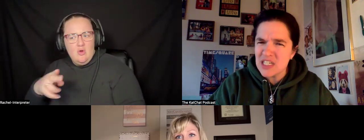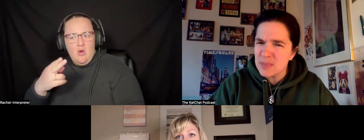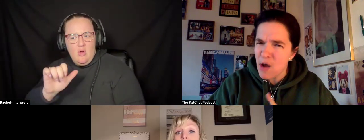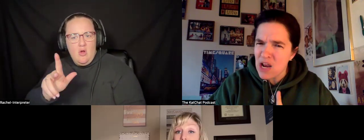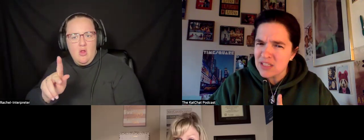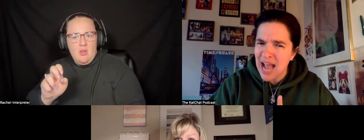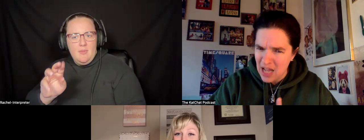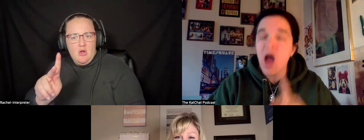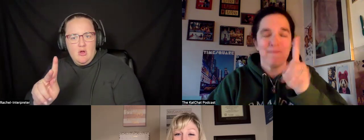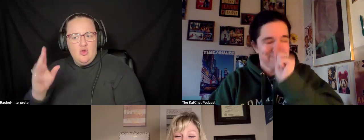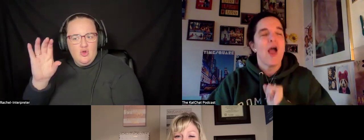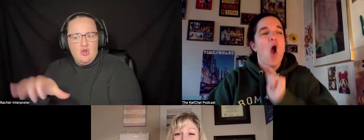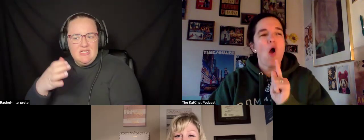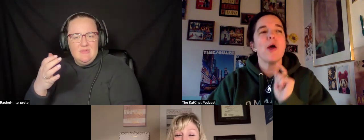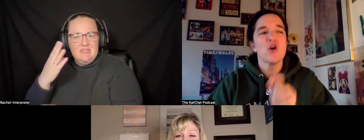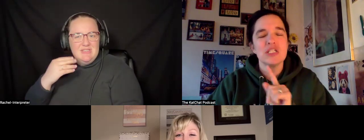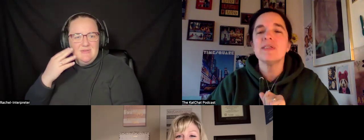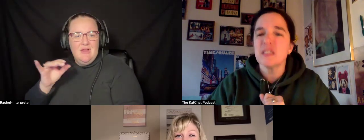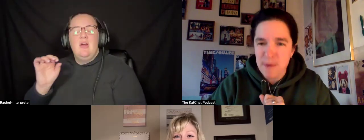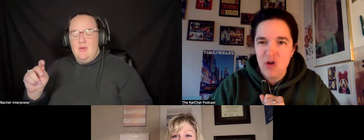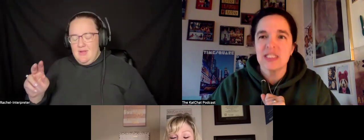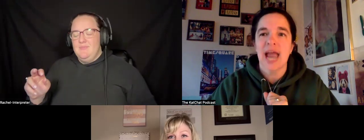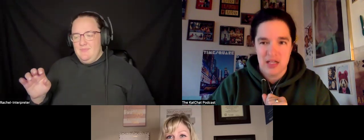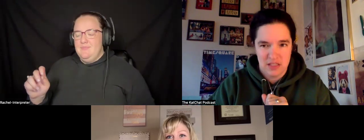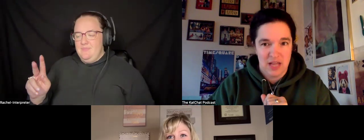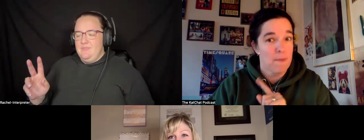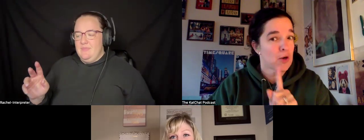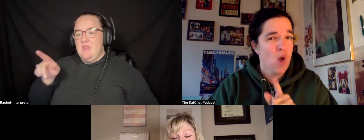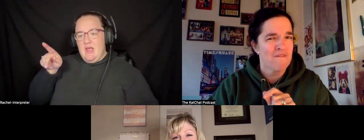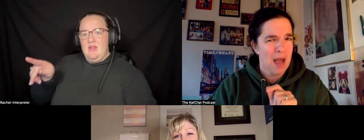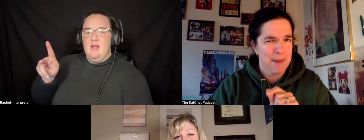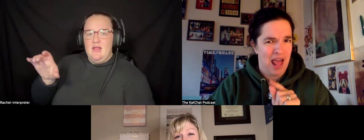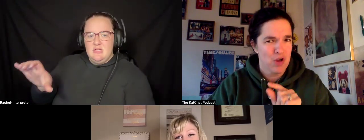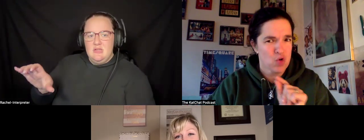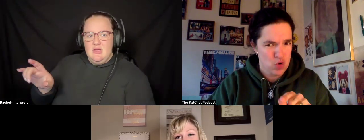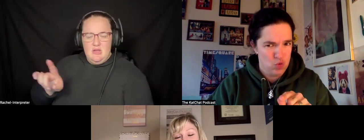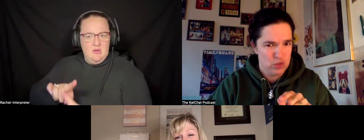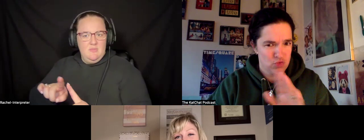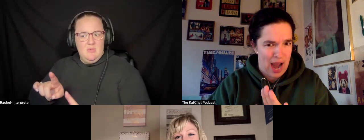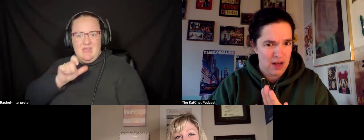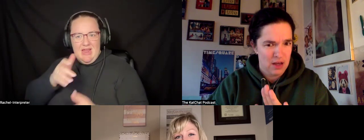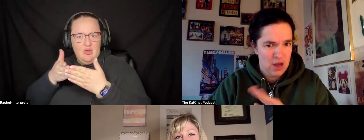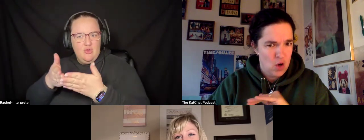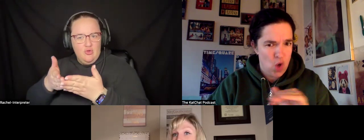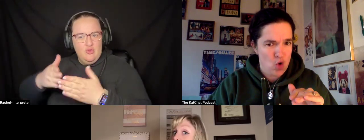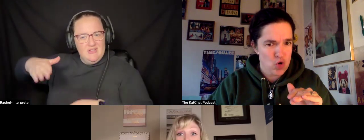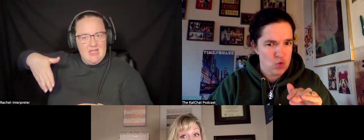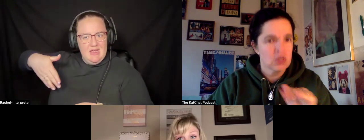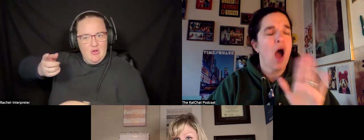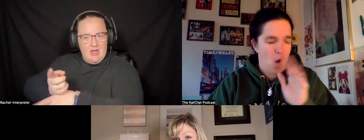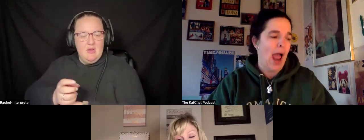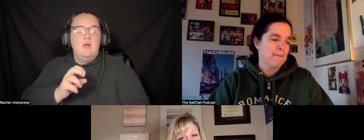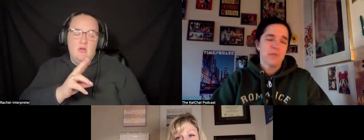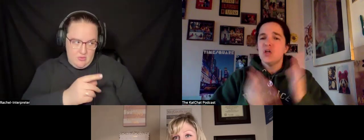Christmas experience in Hallmark Christmas experience in Kansas City, but you have not been on the cruise, right? No No.